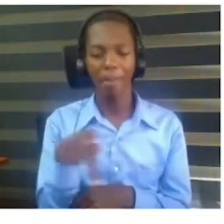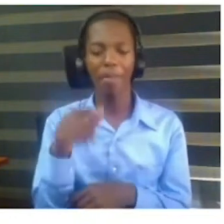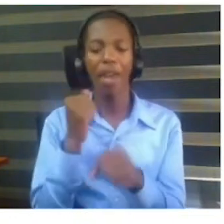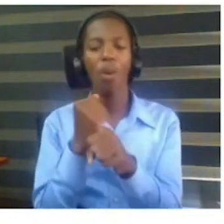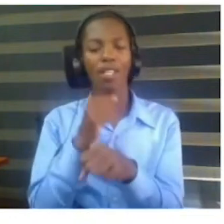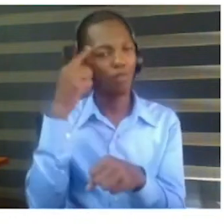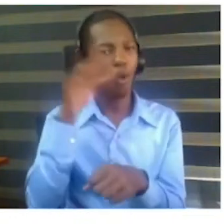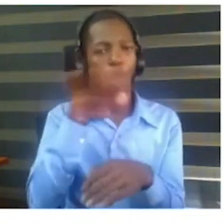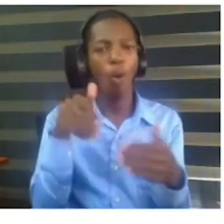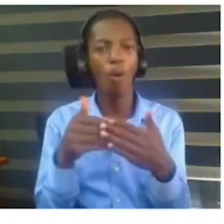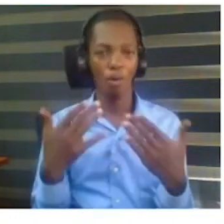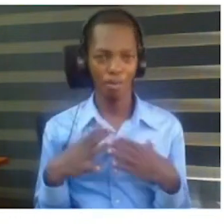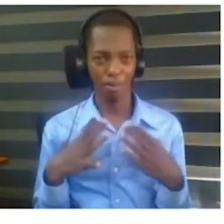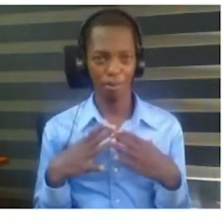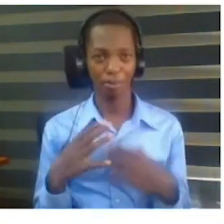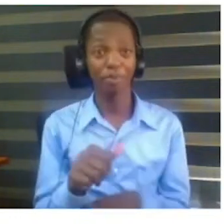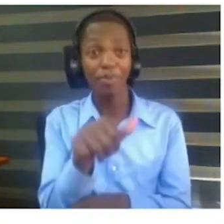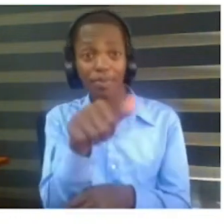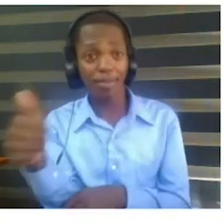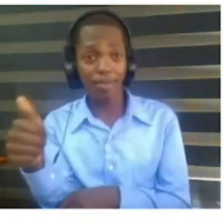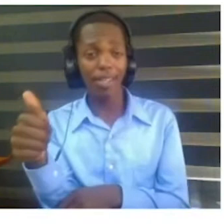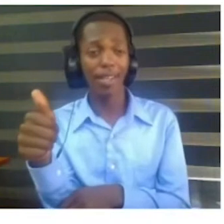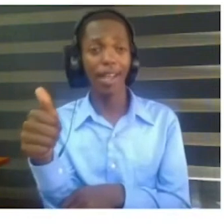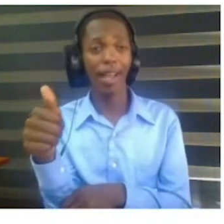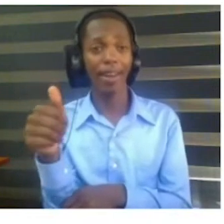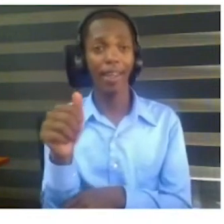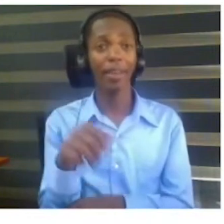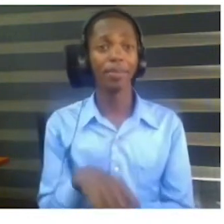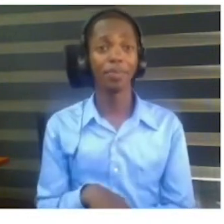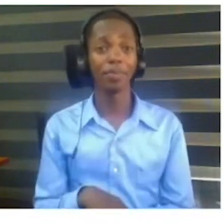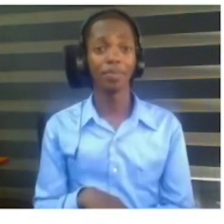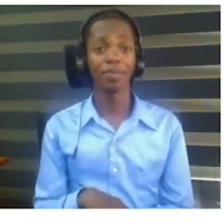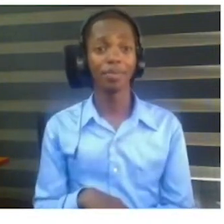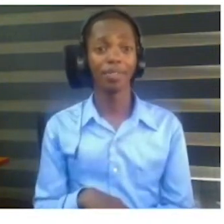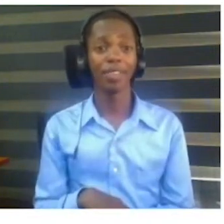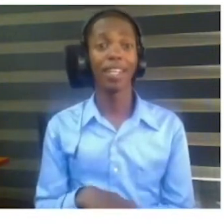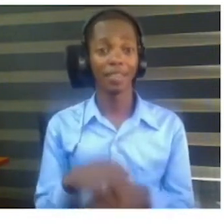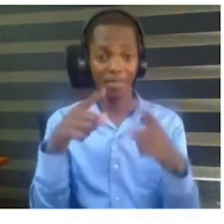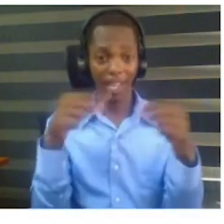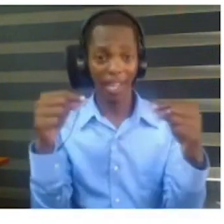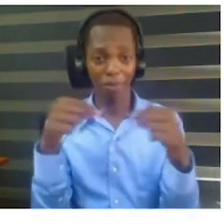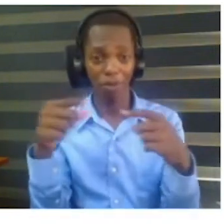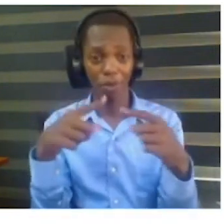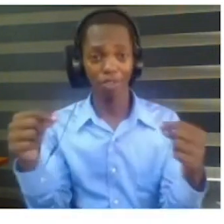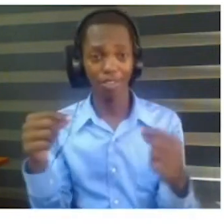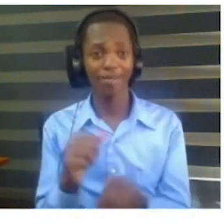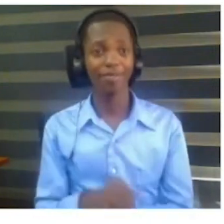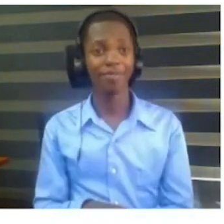Another feature about accessibility is captions. The video you saw had